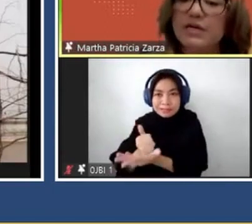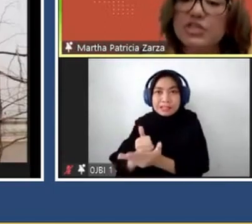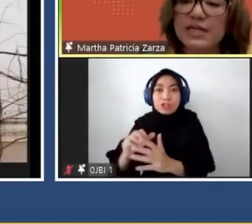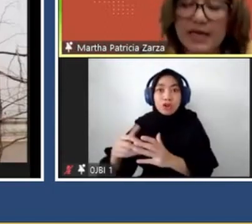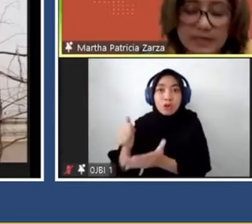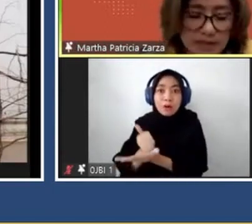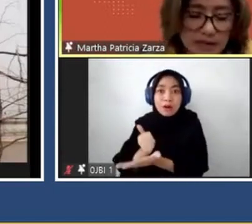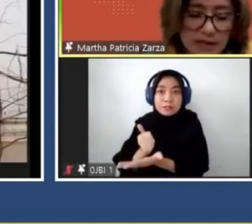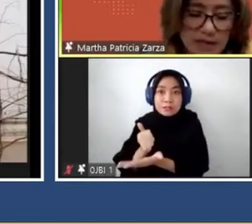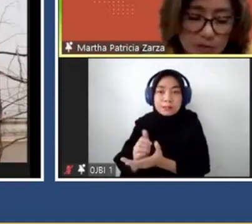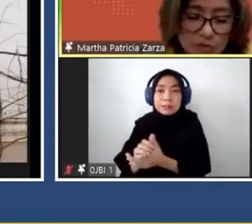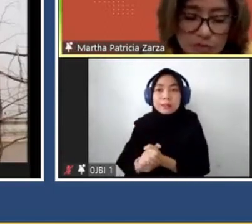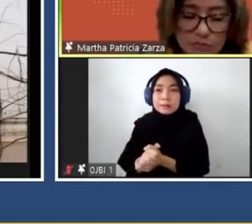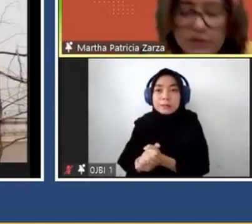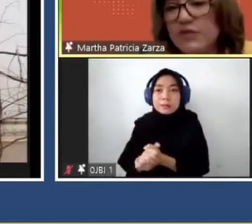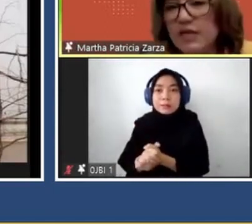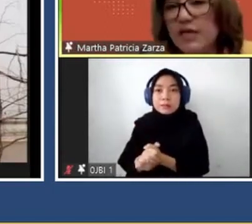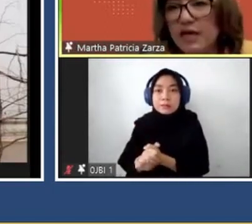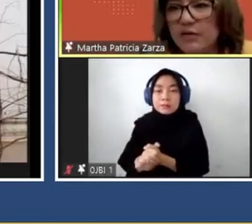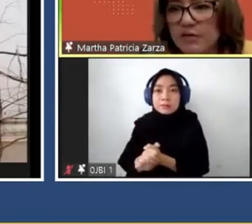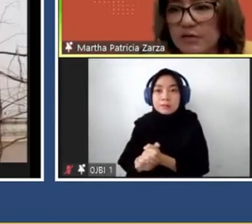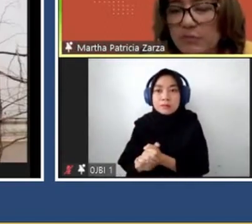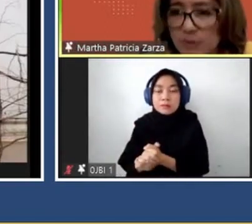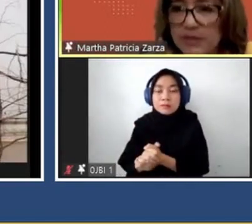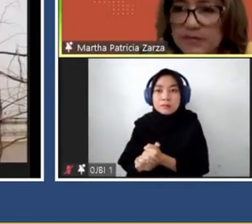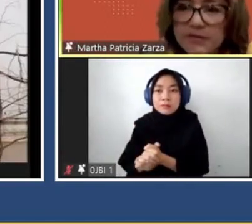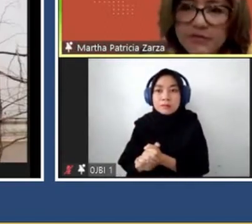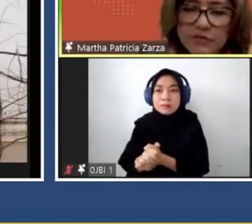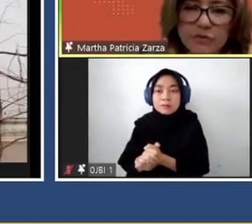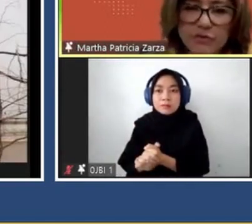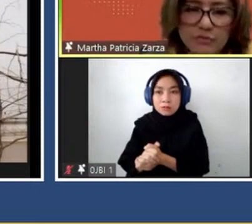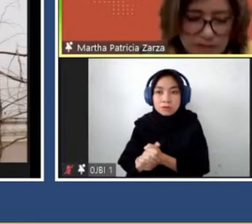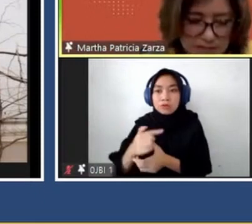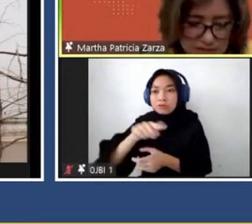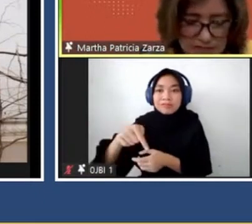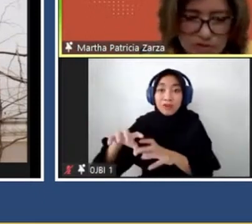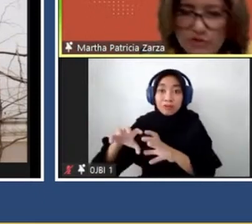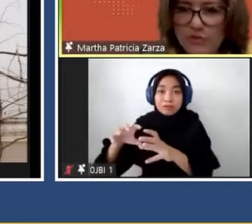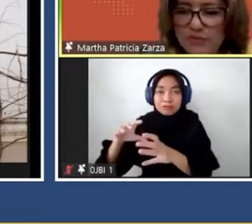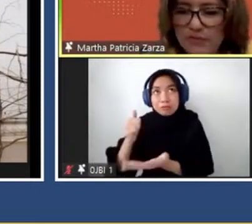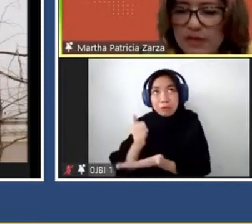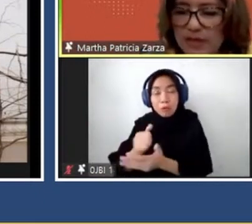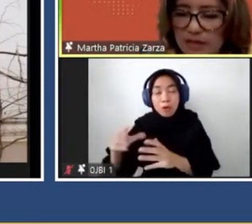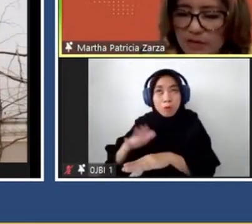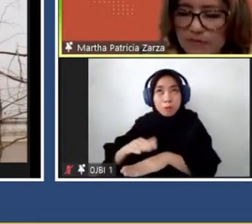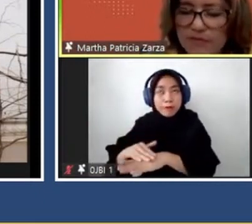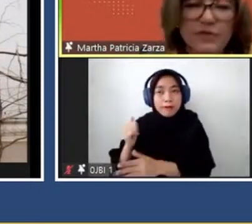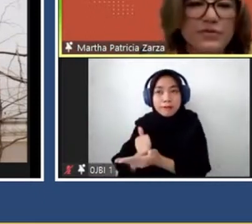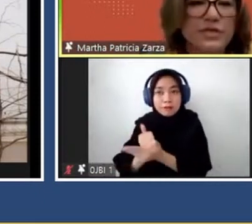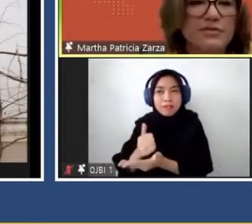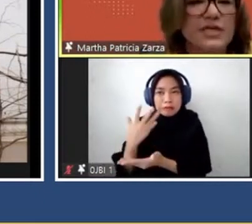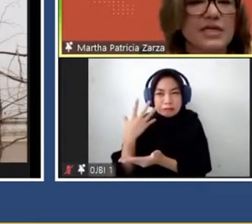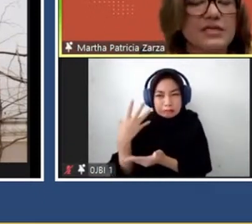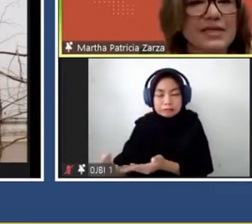are marginalized, and also because they are women. So that's just to give you an idea of the